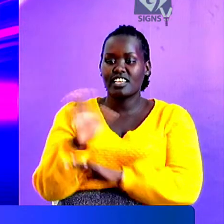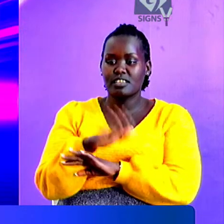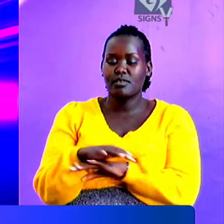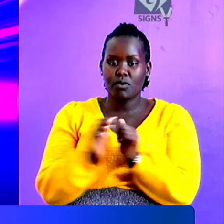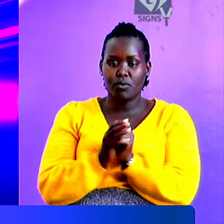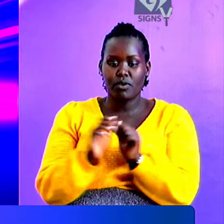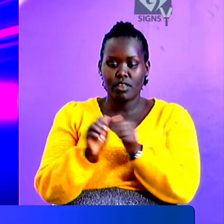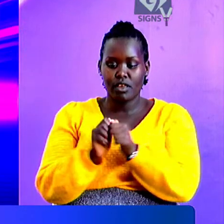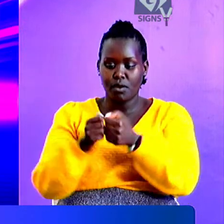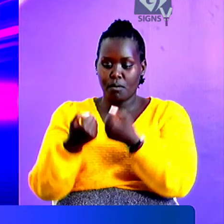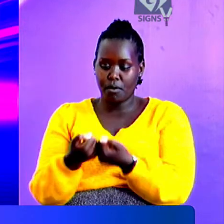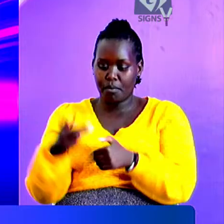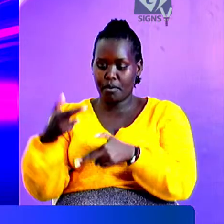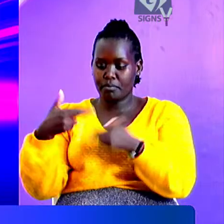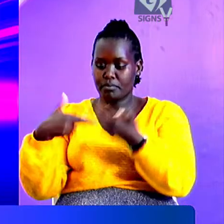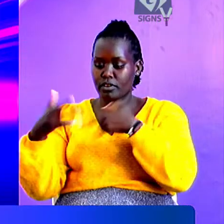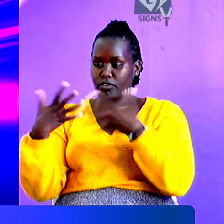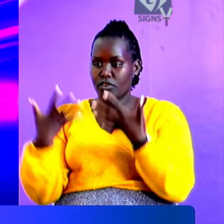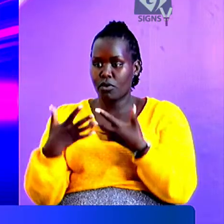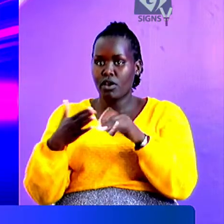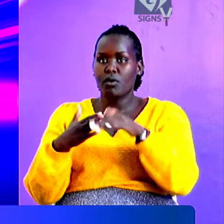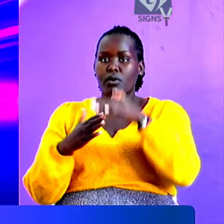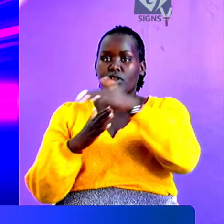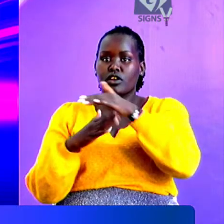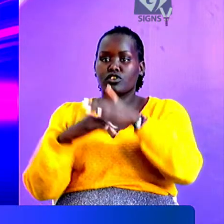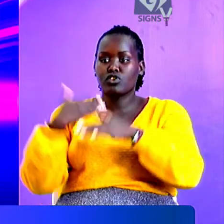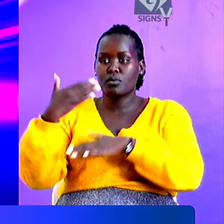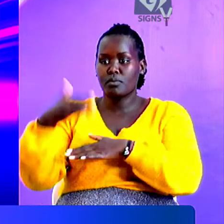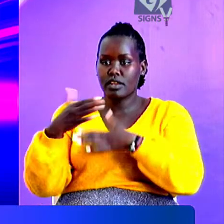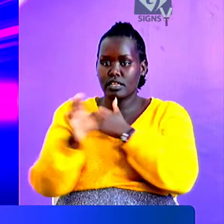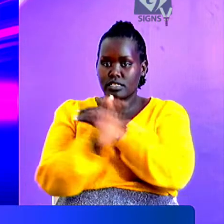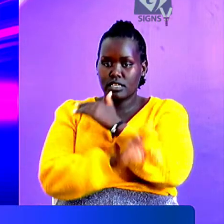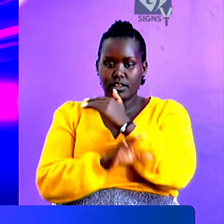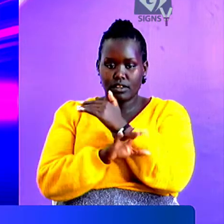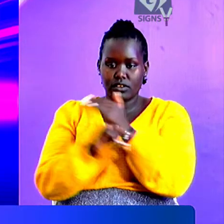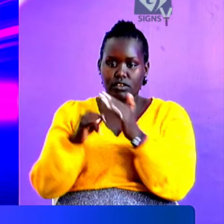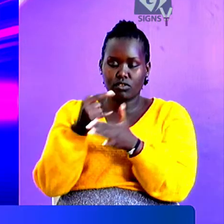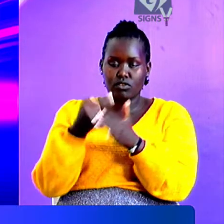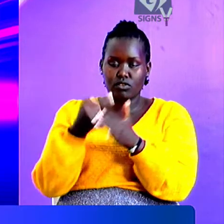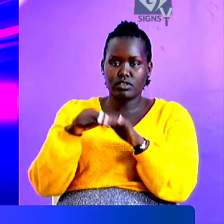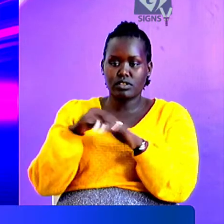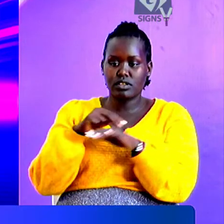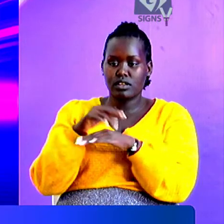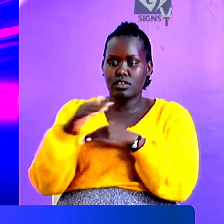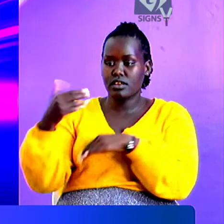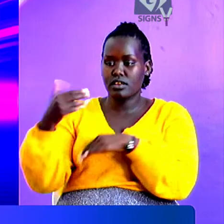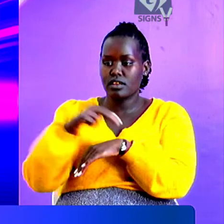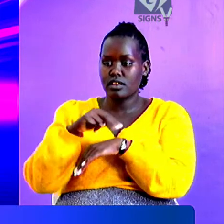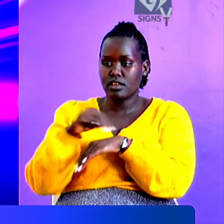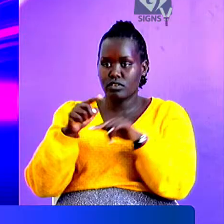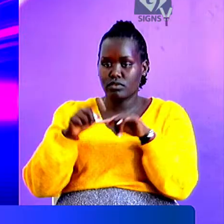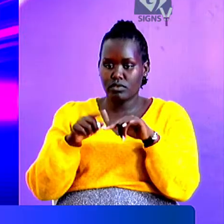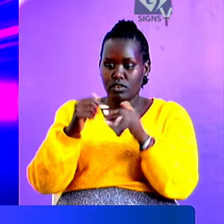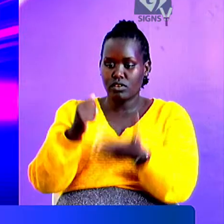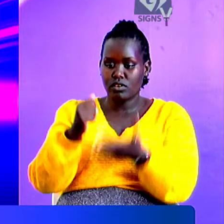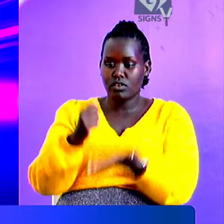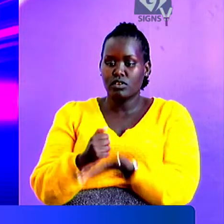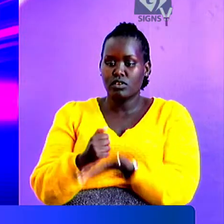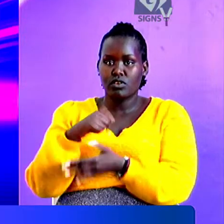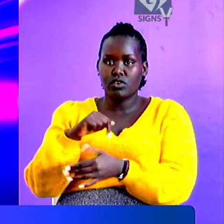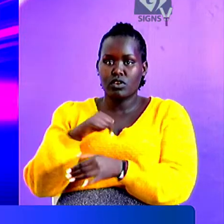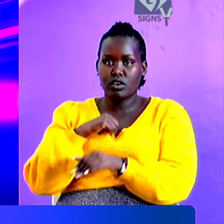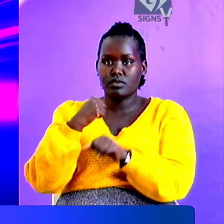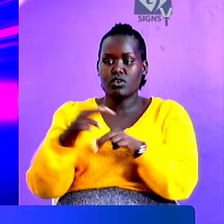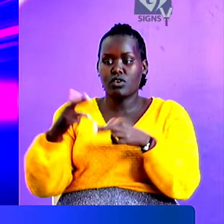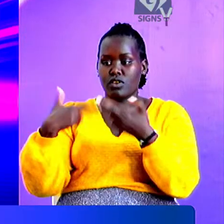review, where we go through the top dailies in the country. That includes the Daily Nation and the Standard. And to help us do the